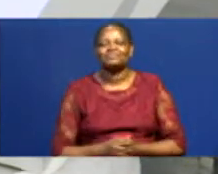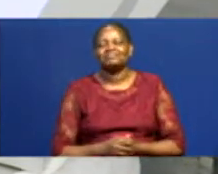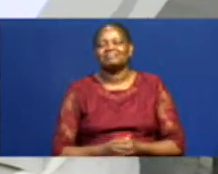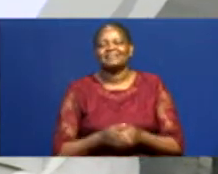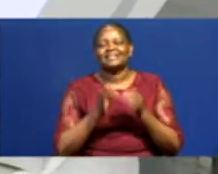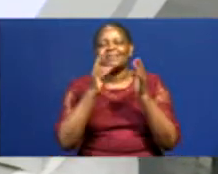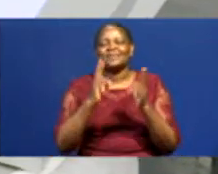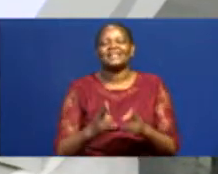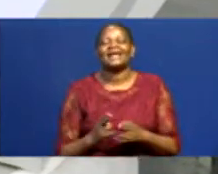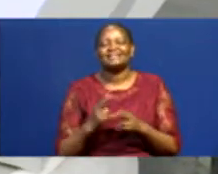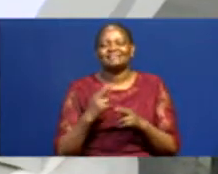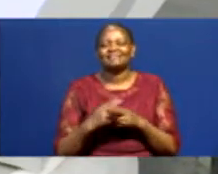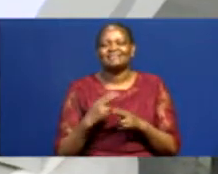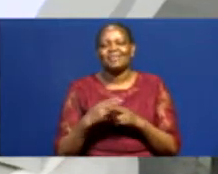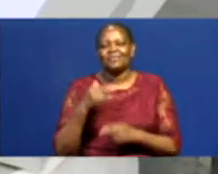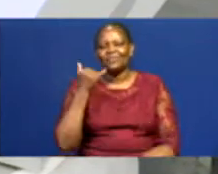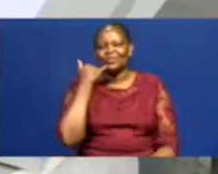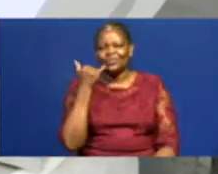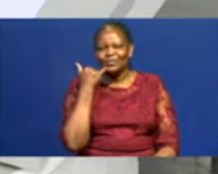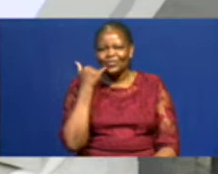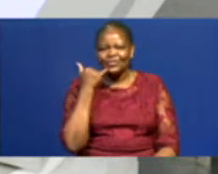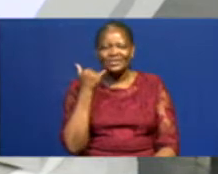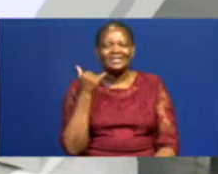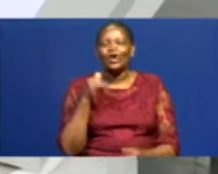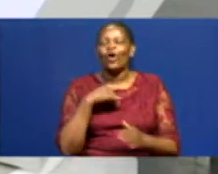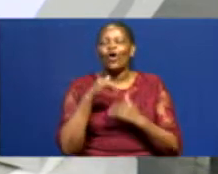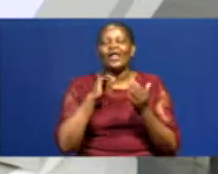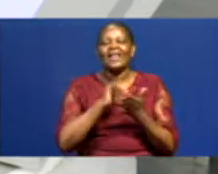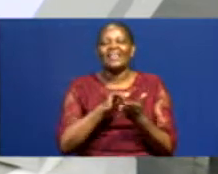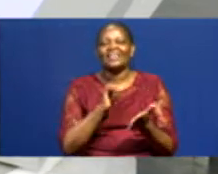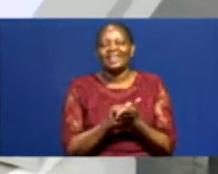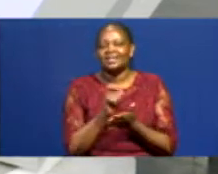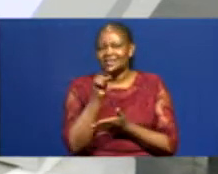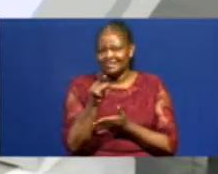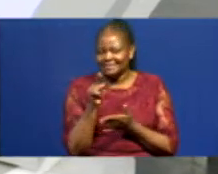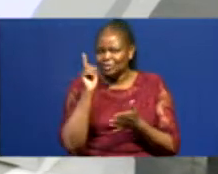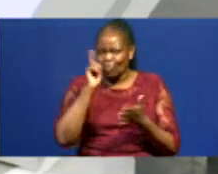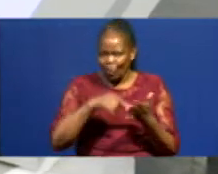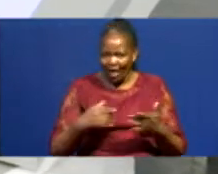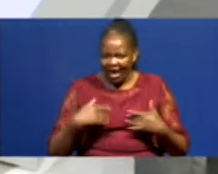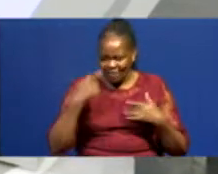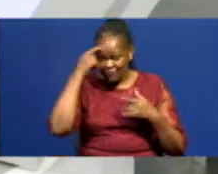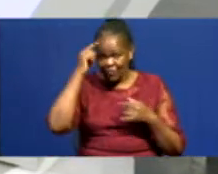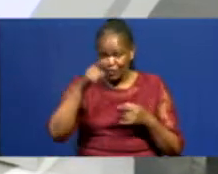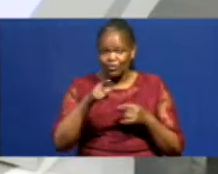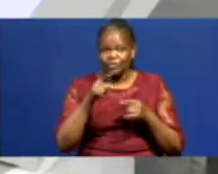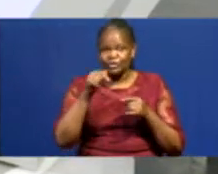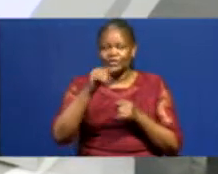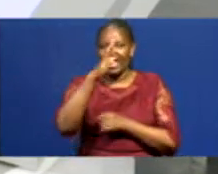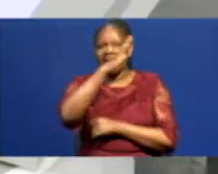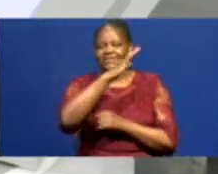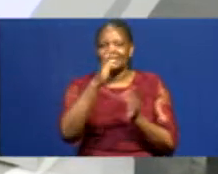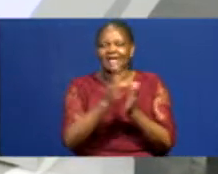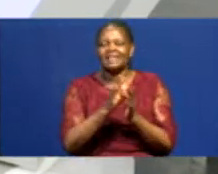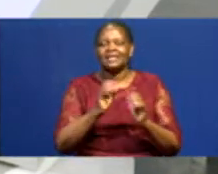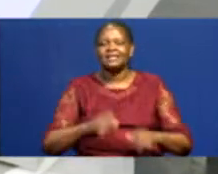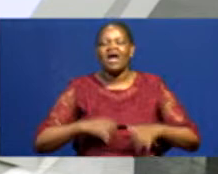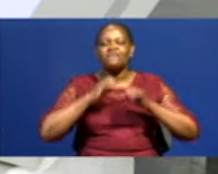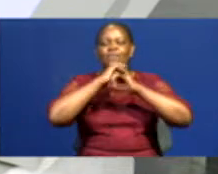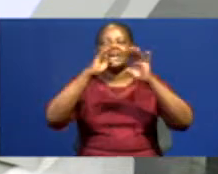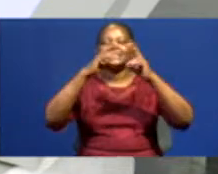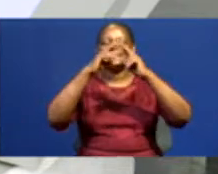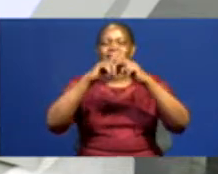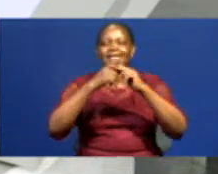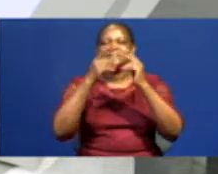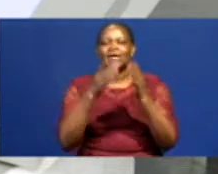the sign language docket. All that is what we have for you tonight. And this live broadcast begins